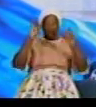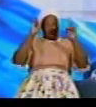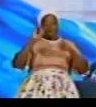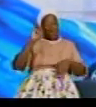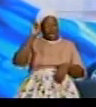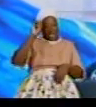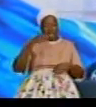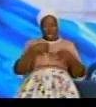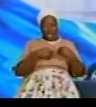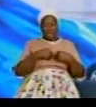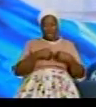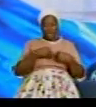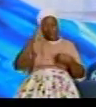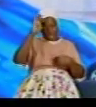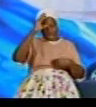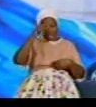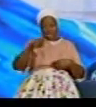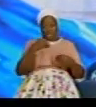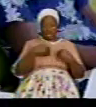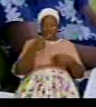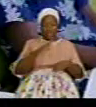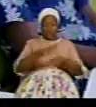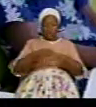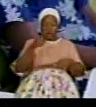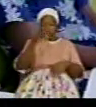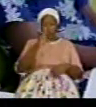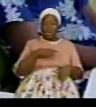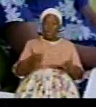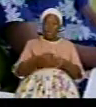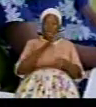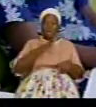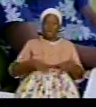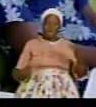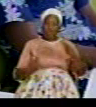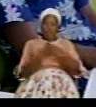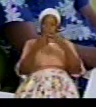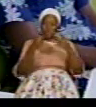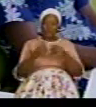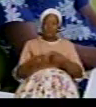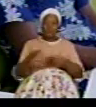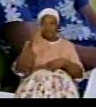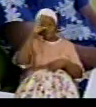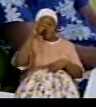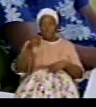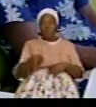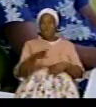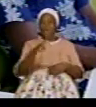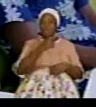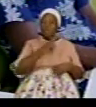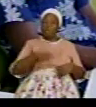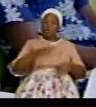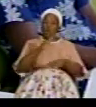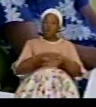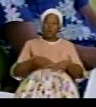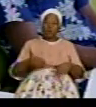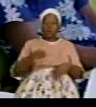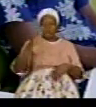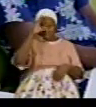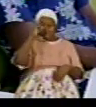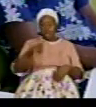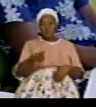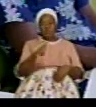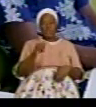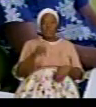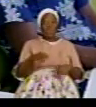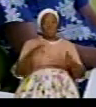God as Christ appeared unto him, and the Lord called him by his grace.